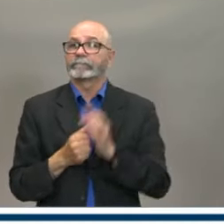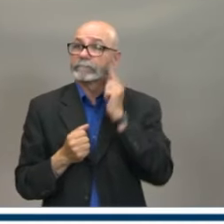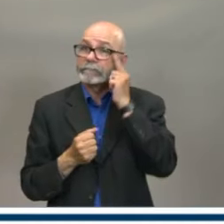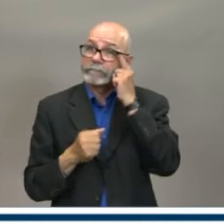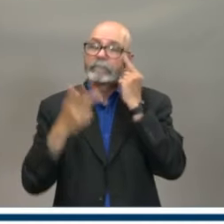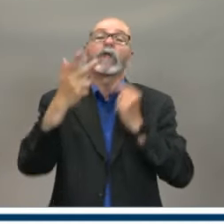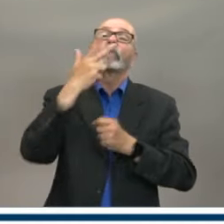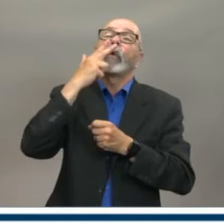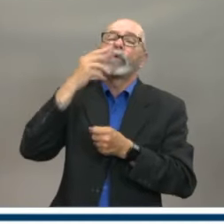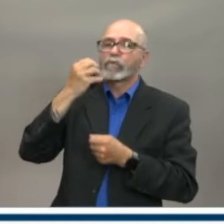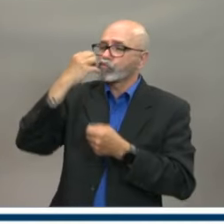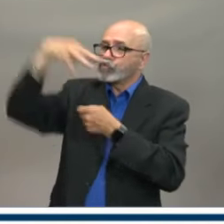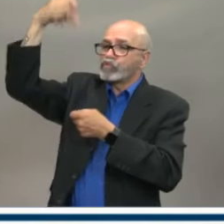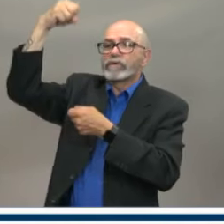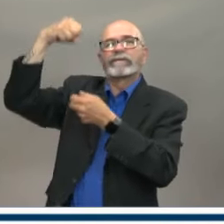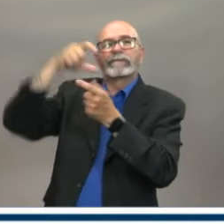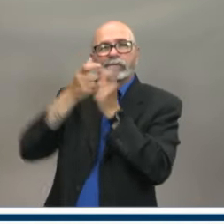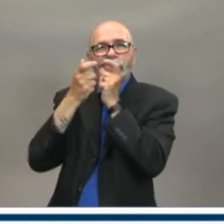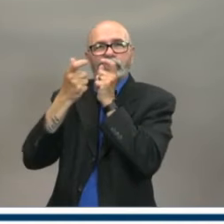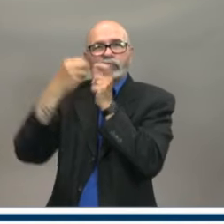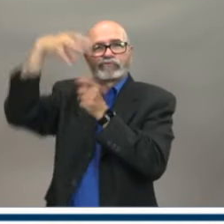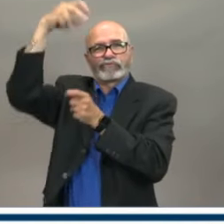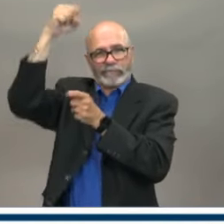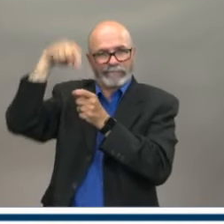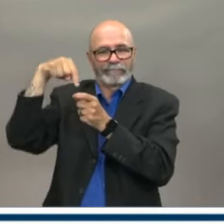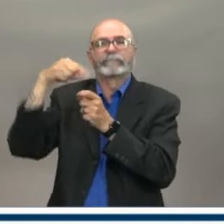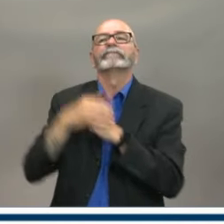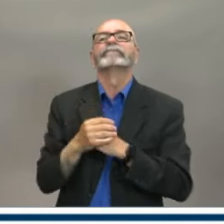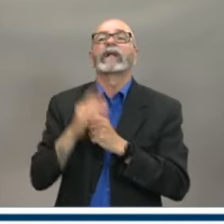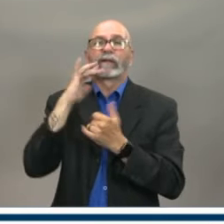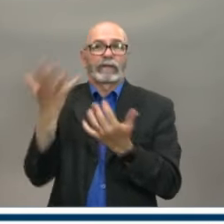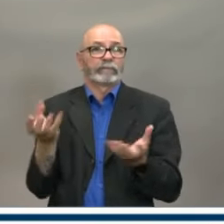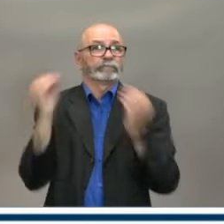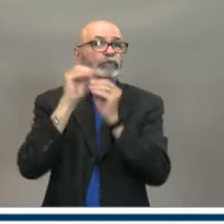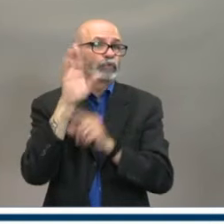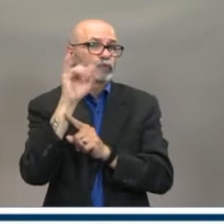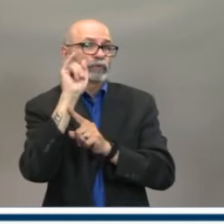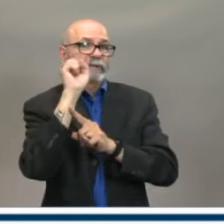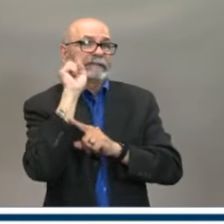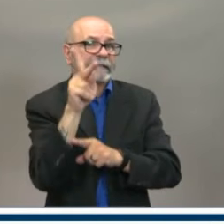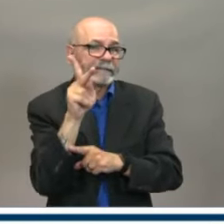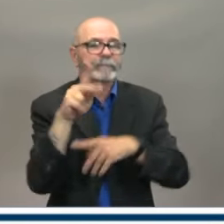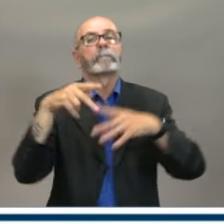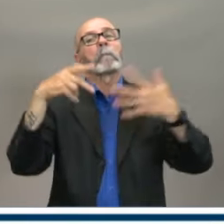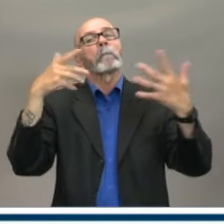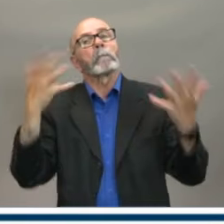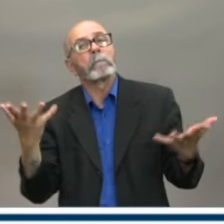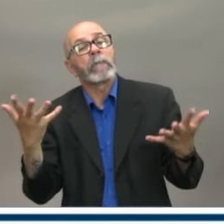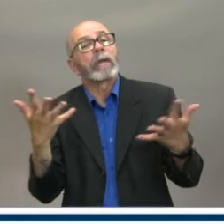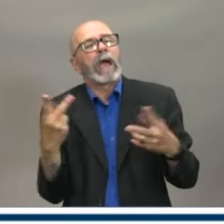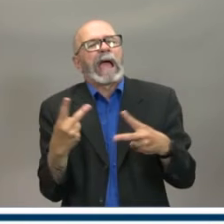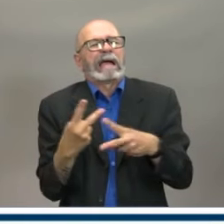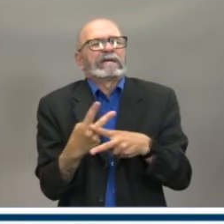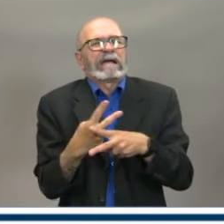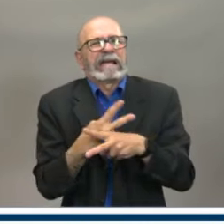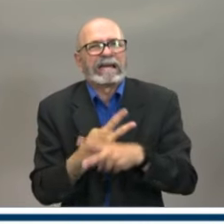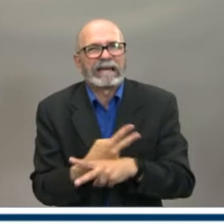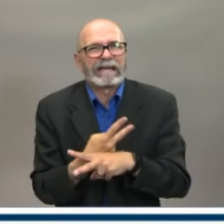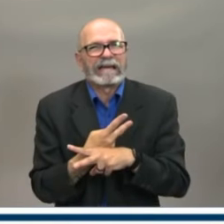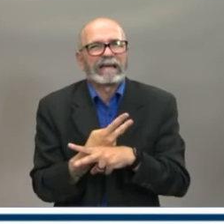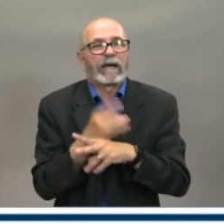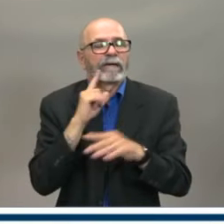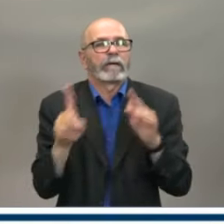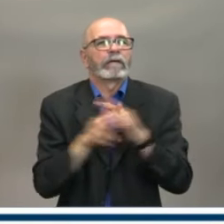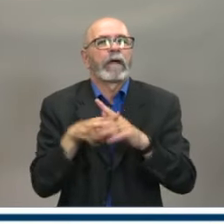not only, in addition, put you at greater risk, they may worsening the symptoms if you do contract COVID-19. They certainly